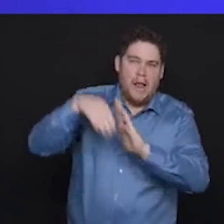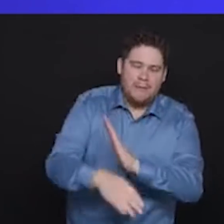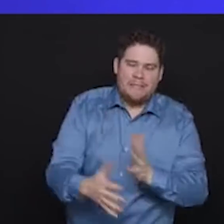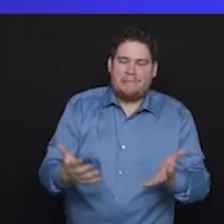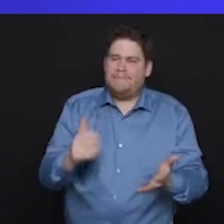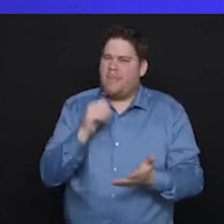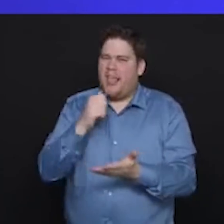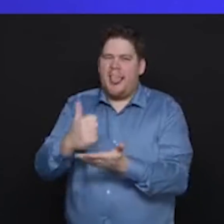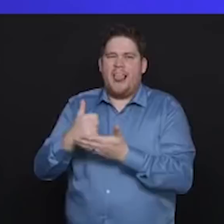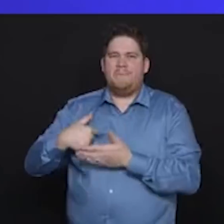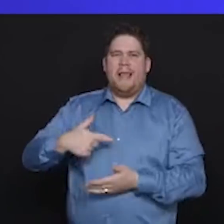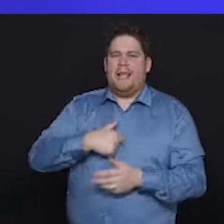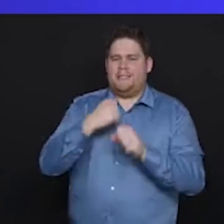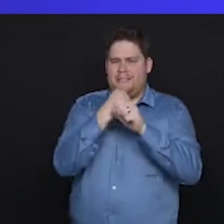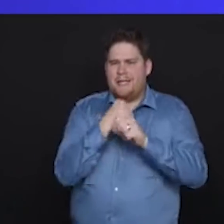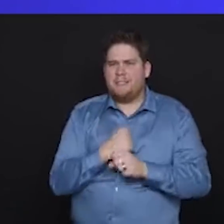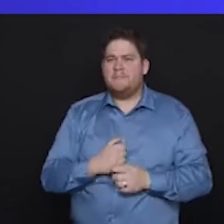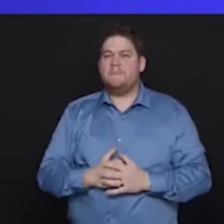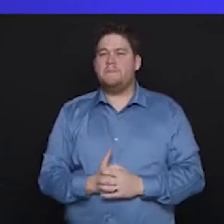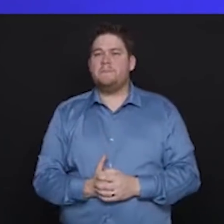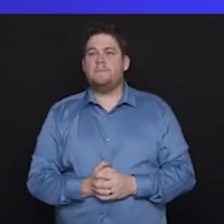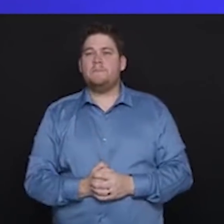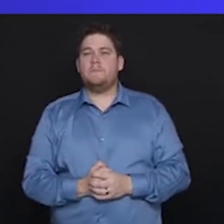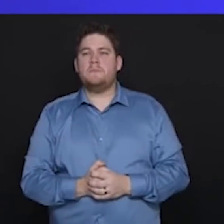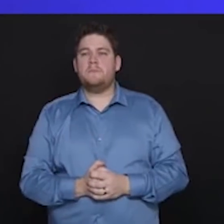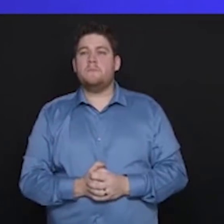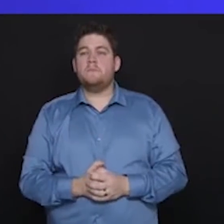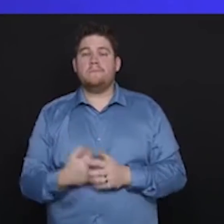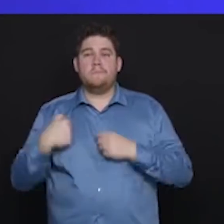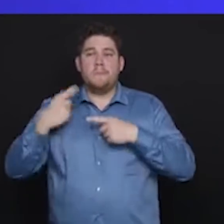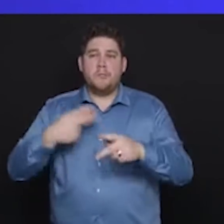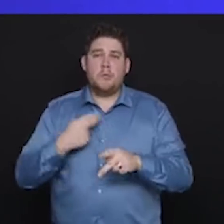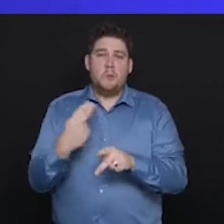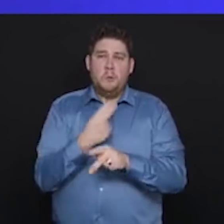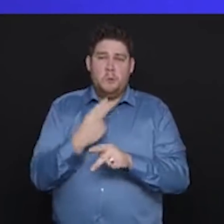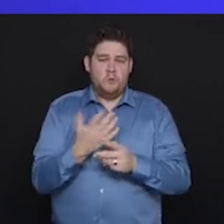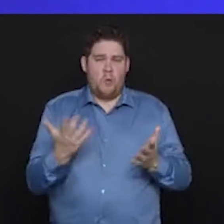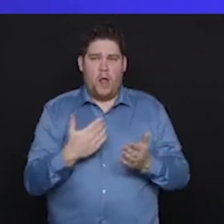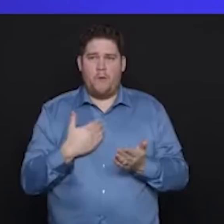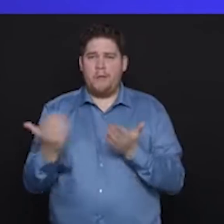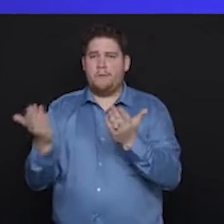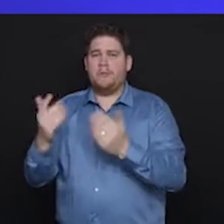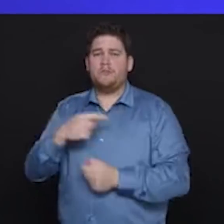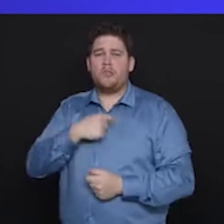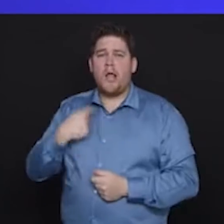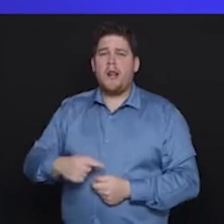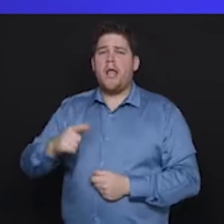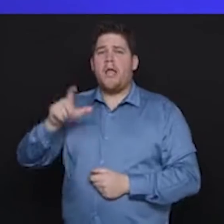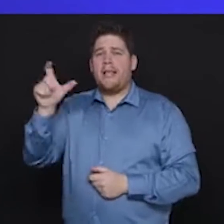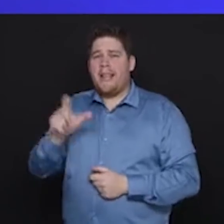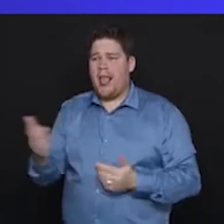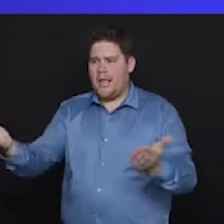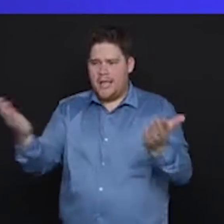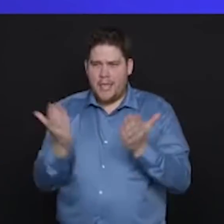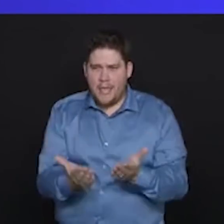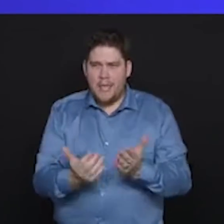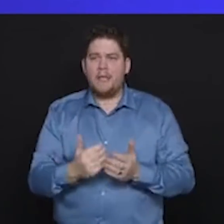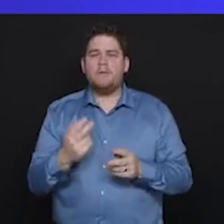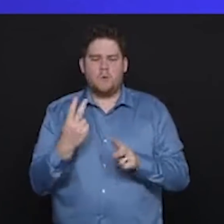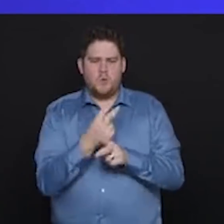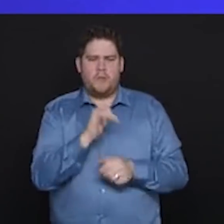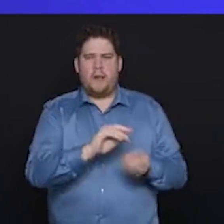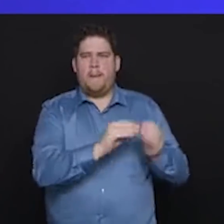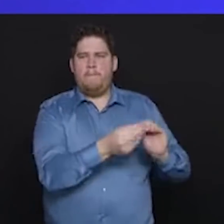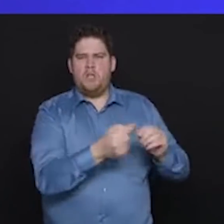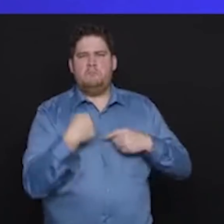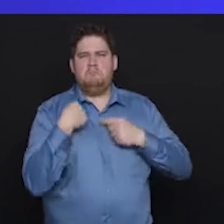Our modelers are, of course, factoring in all of those new numbers to see if there's anything else that we need to prepare for. But as Minister